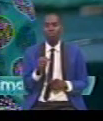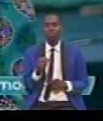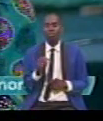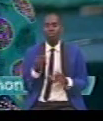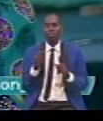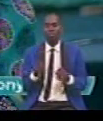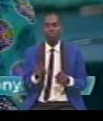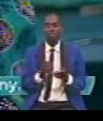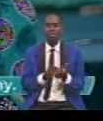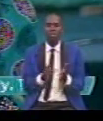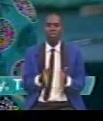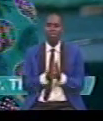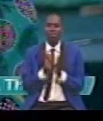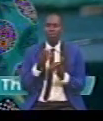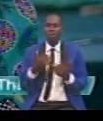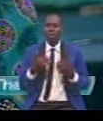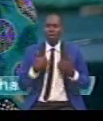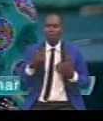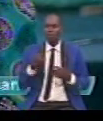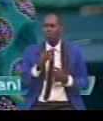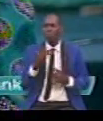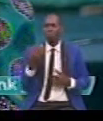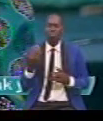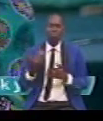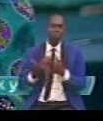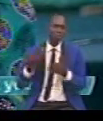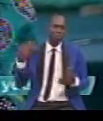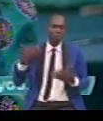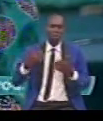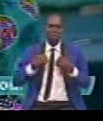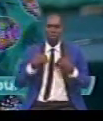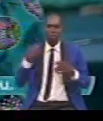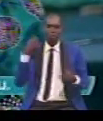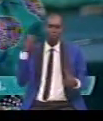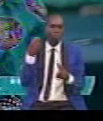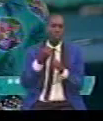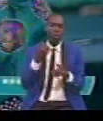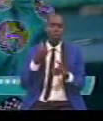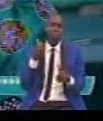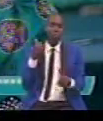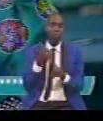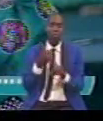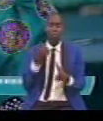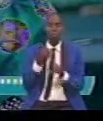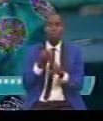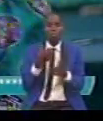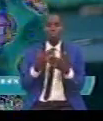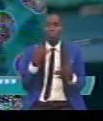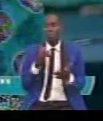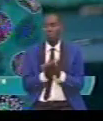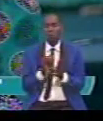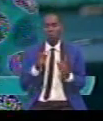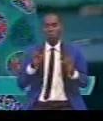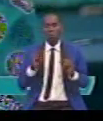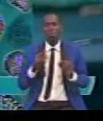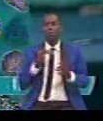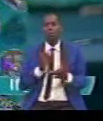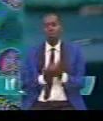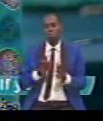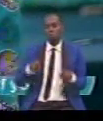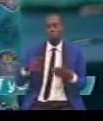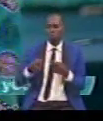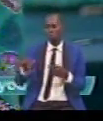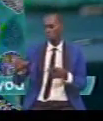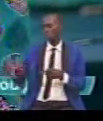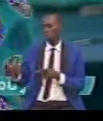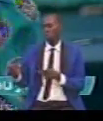have you ever had an accident? I said, yeah, no. So he said, go into the other room, let my friend